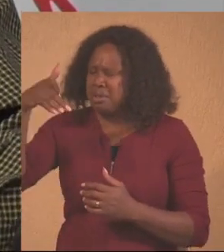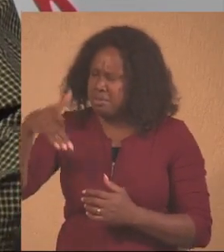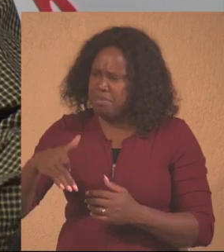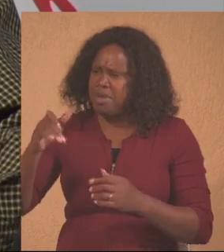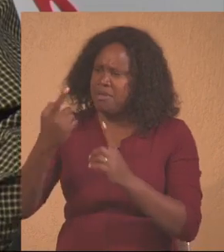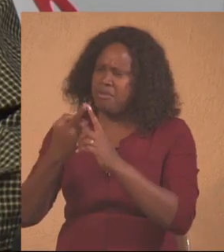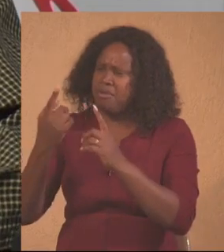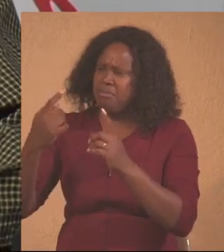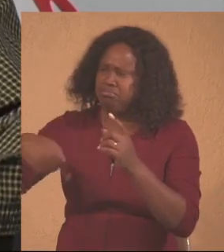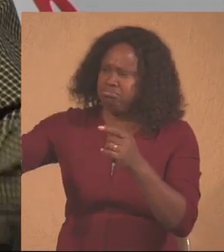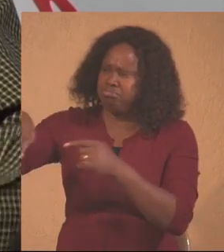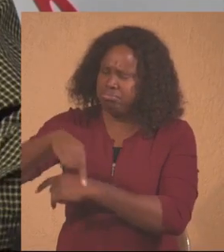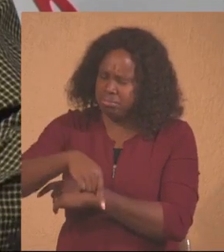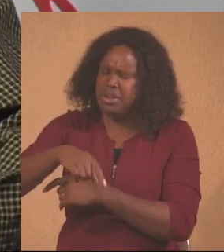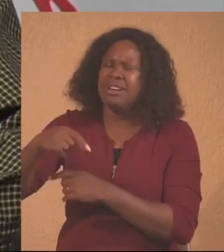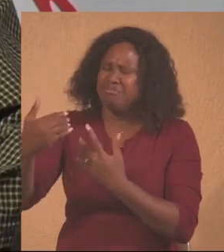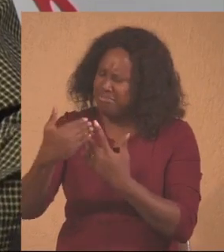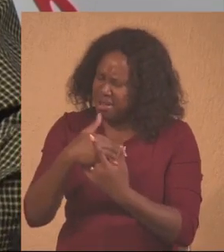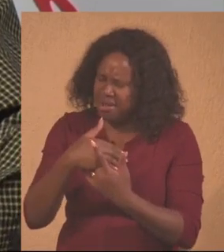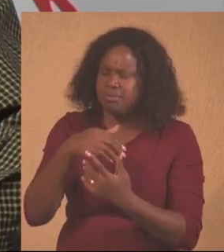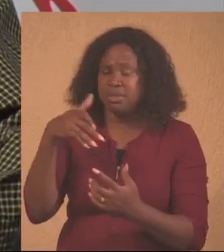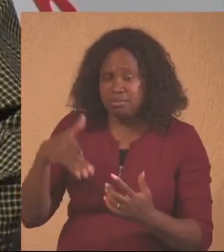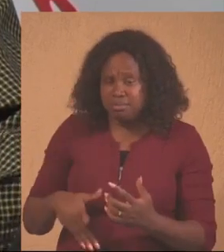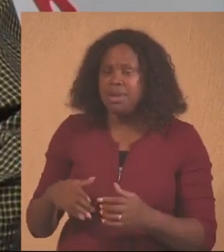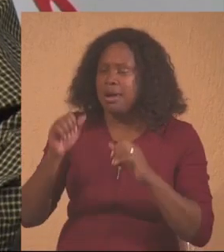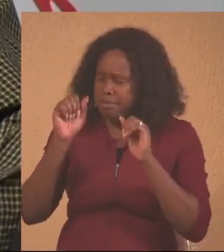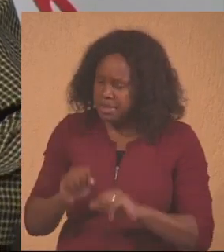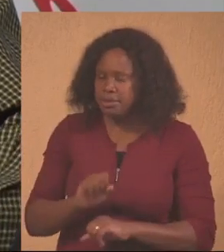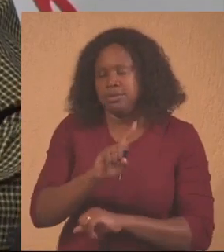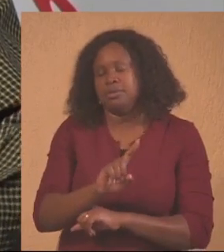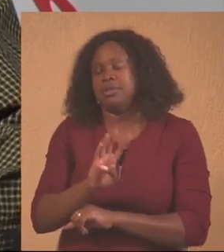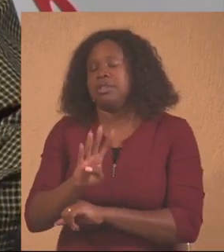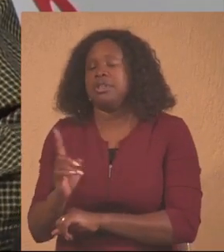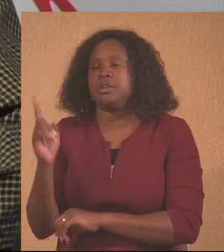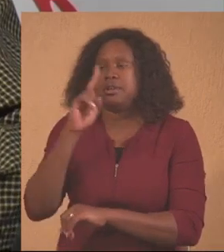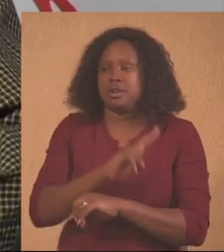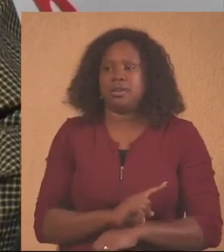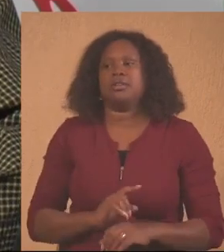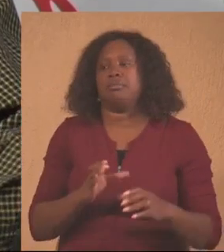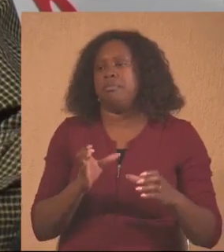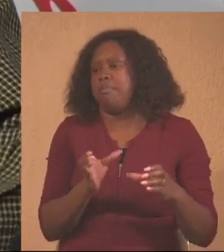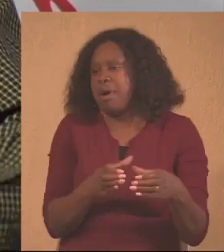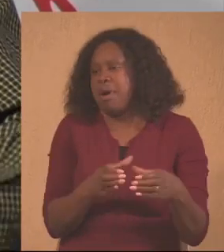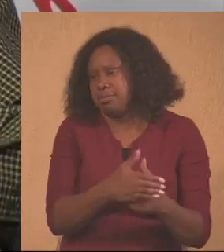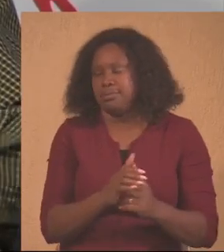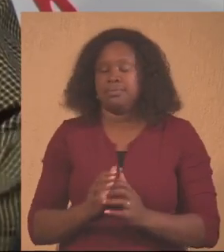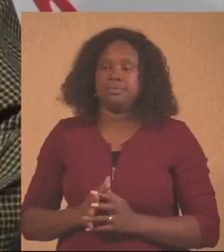are subjected to 14 days quarantine. To monitor, as